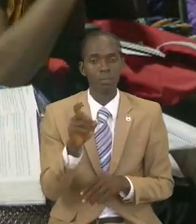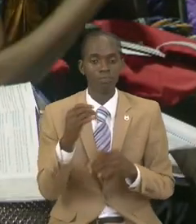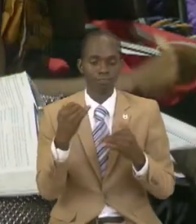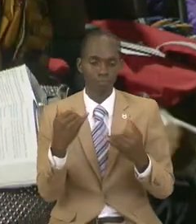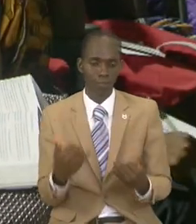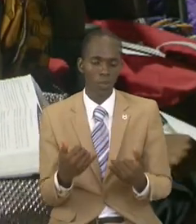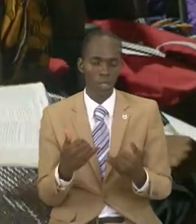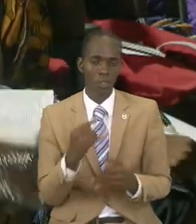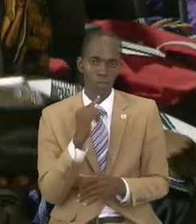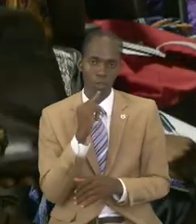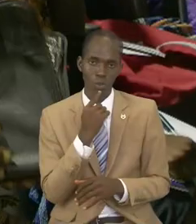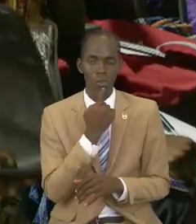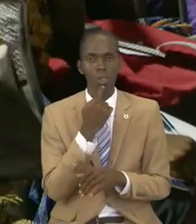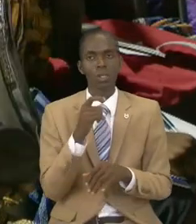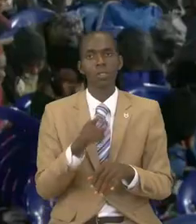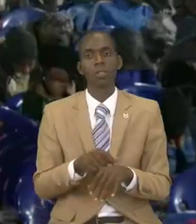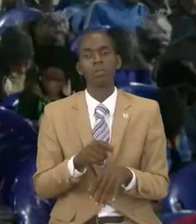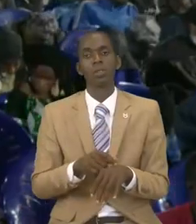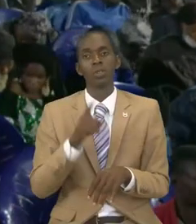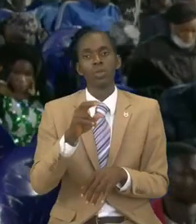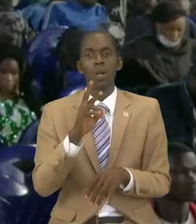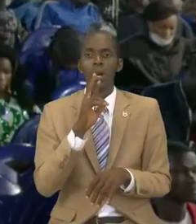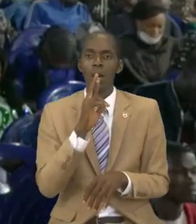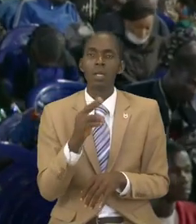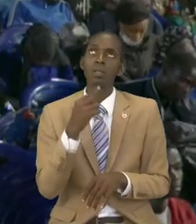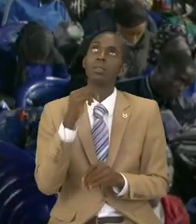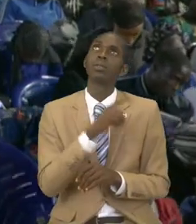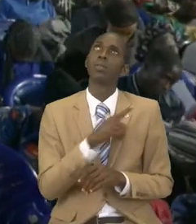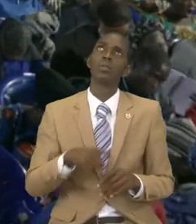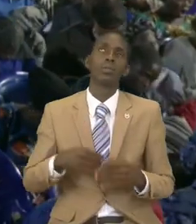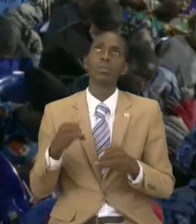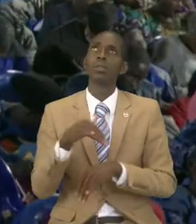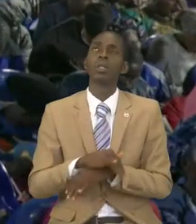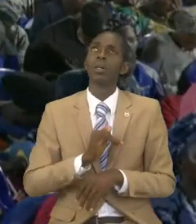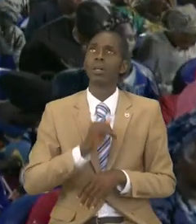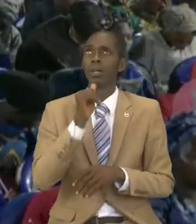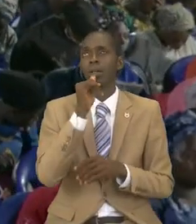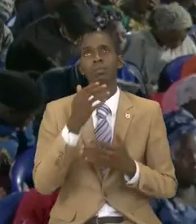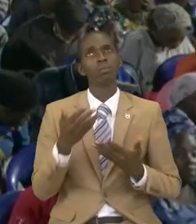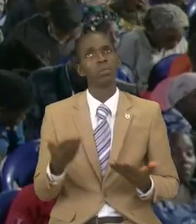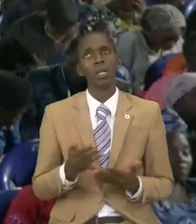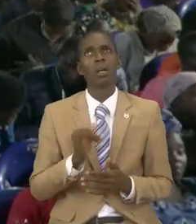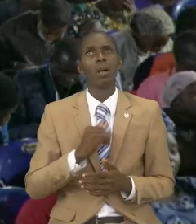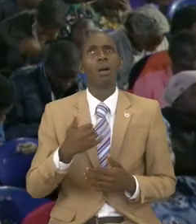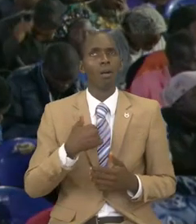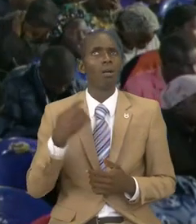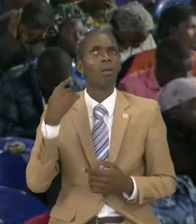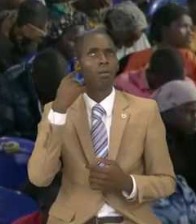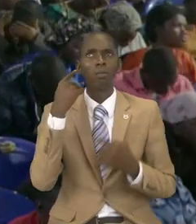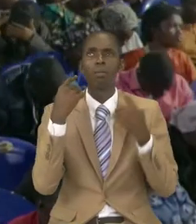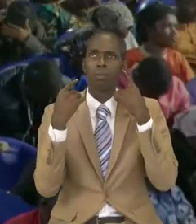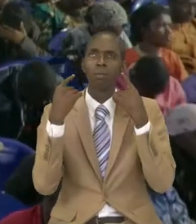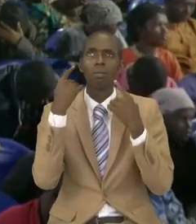bowed and eyes closed. You are telling the Lord tonight, oh Lord, I'm here. I've heard the gospel